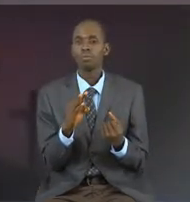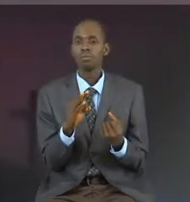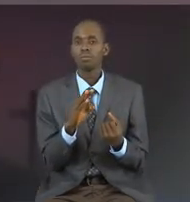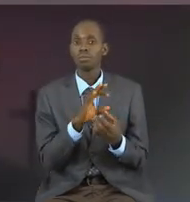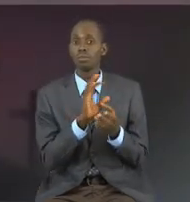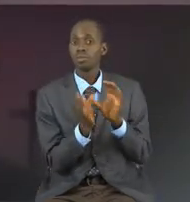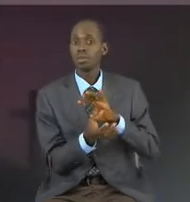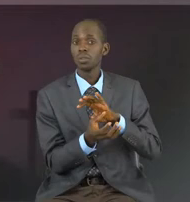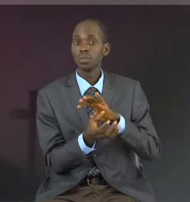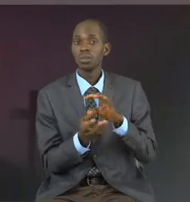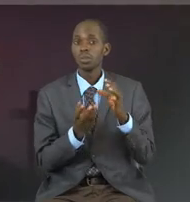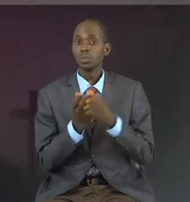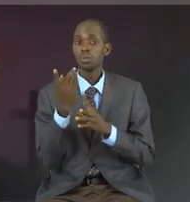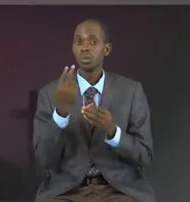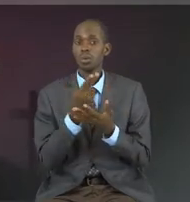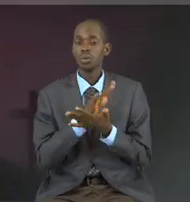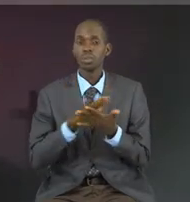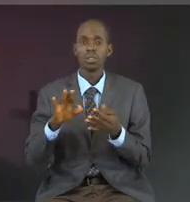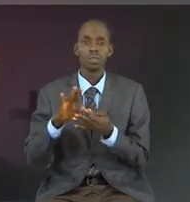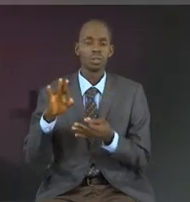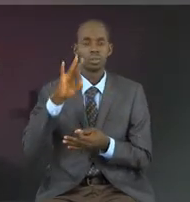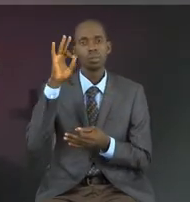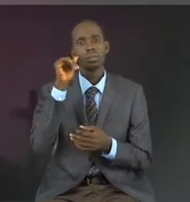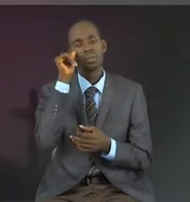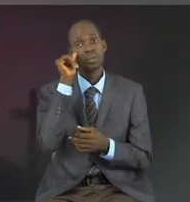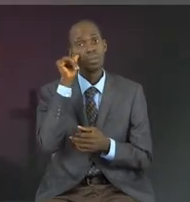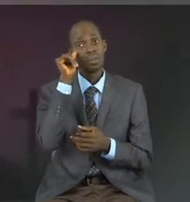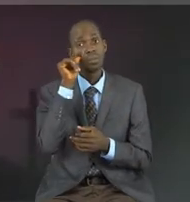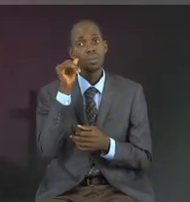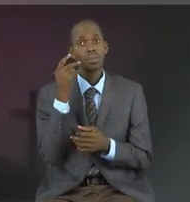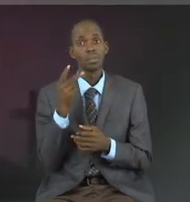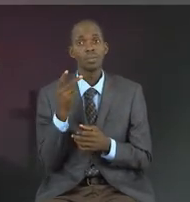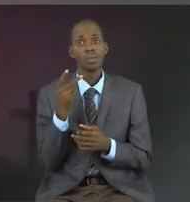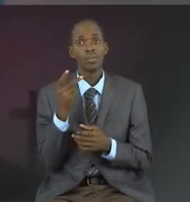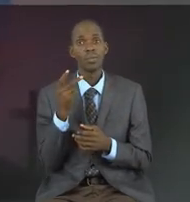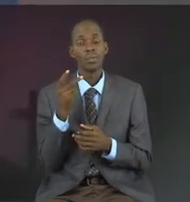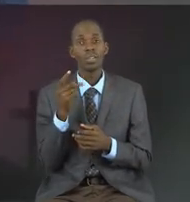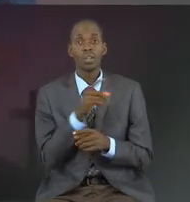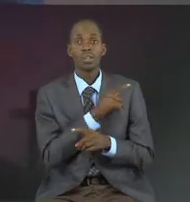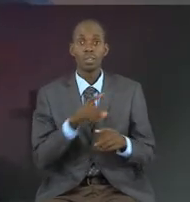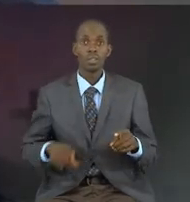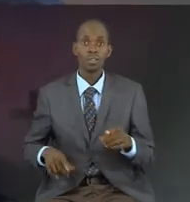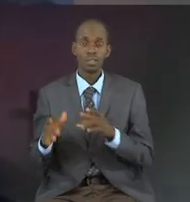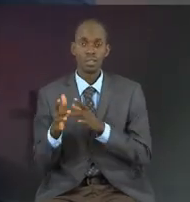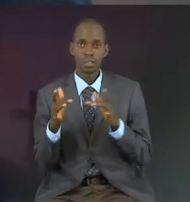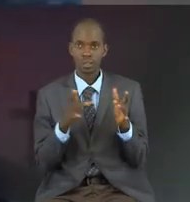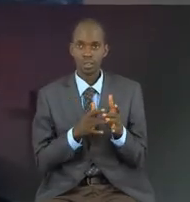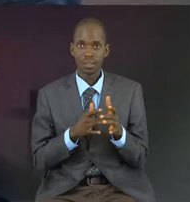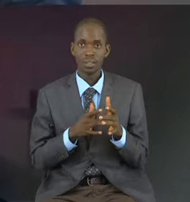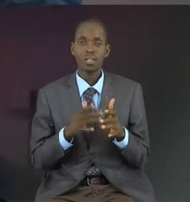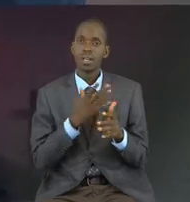that Jesus is the only way, not Jesus and another